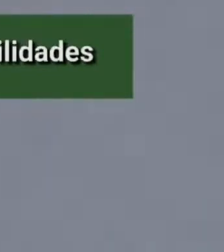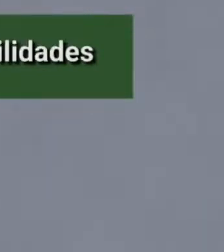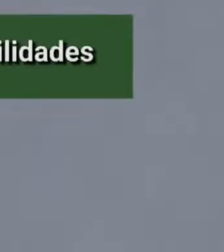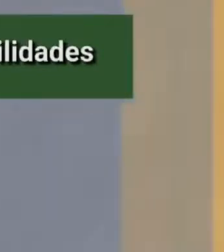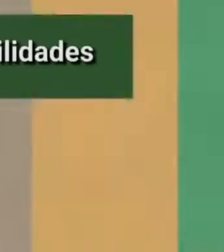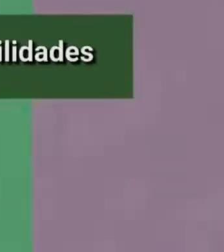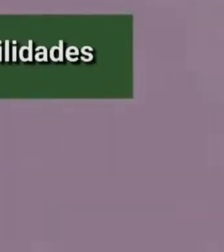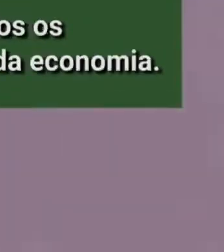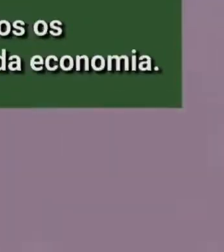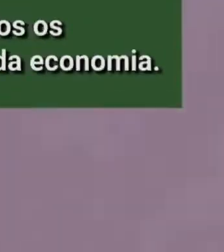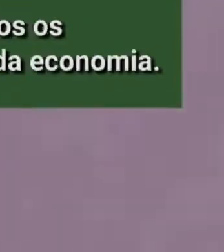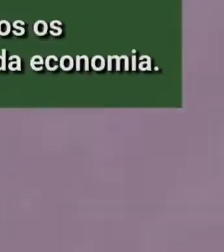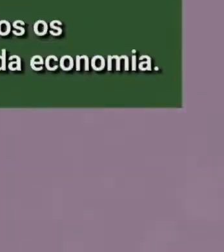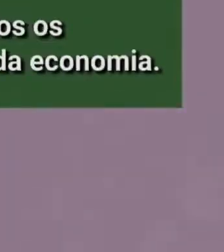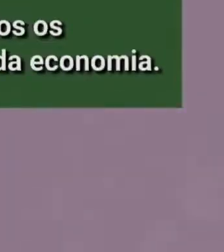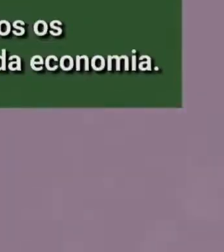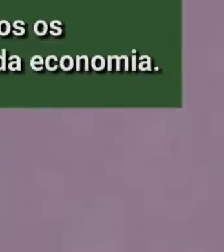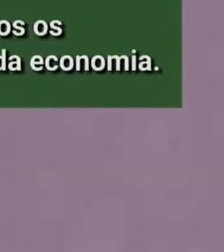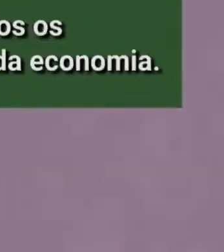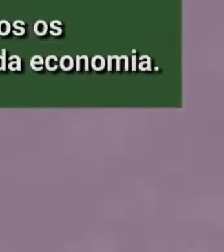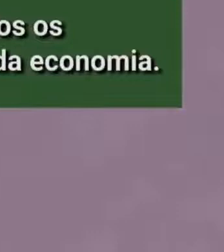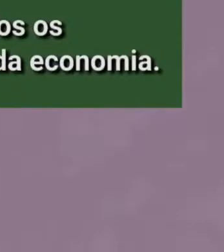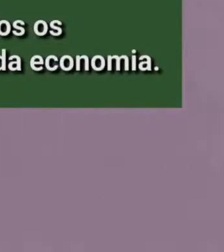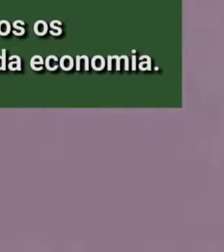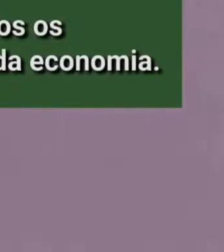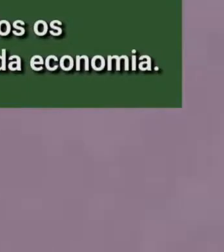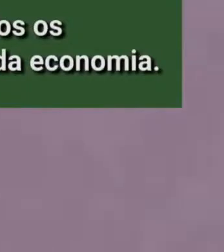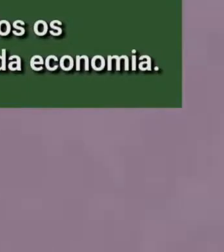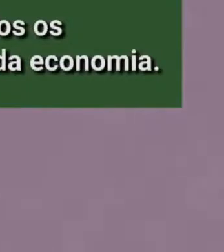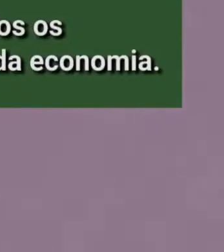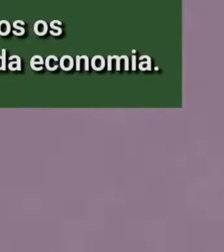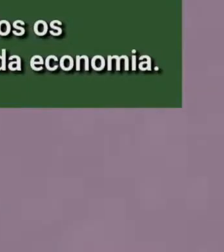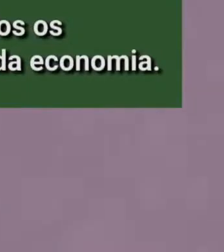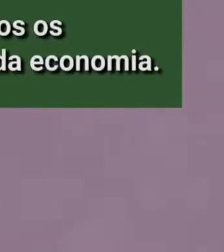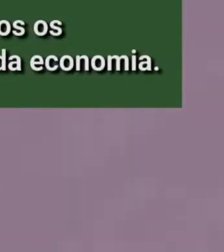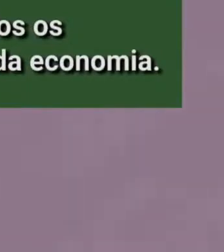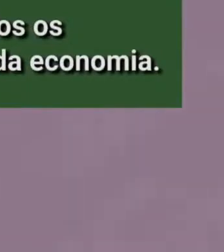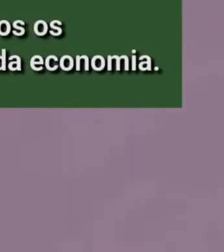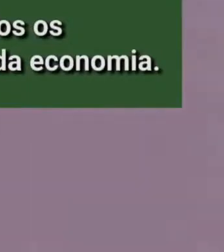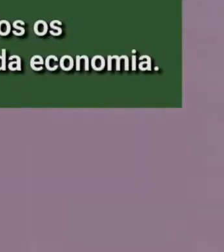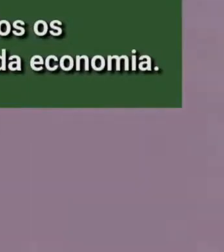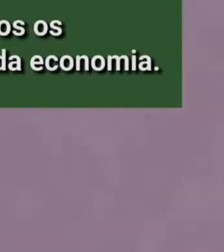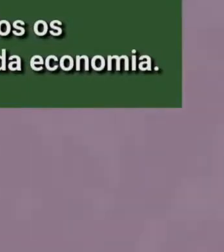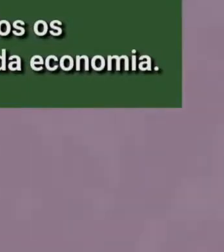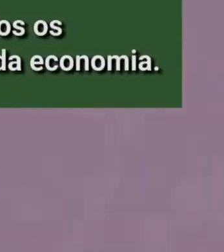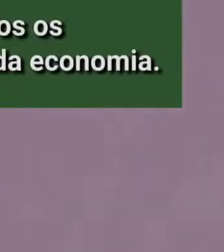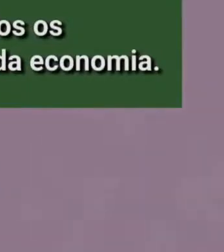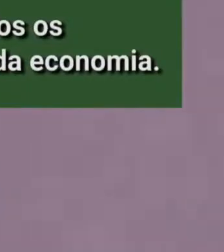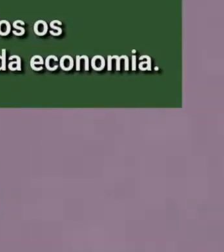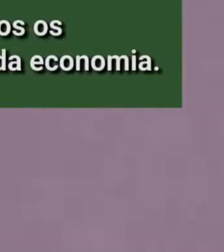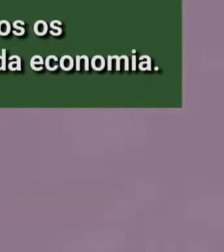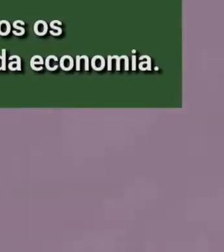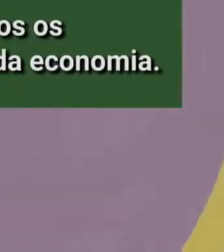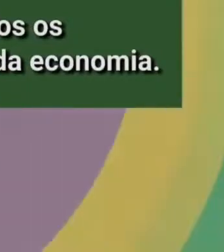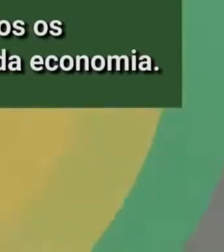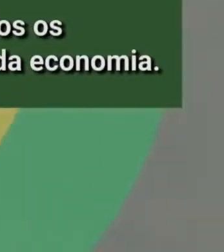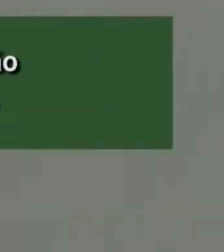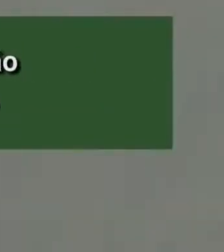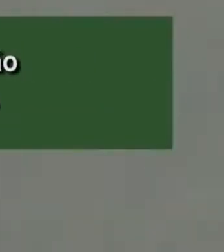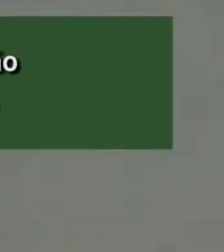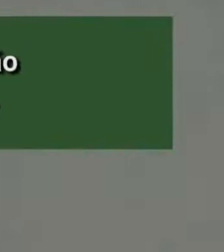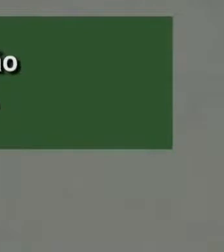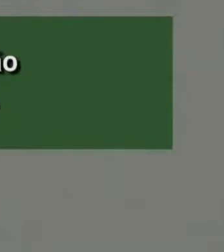with greater skills and reducing barriers so that all Nigerians can participate in the economy.